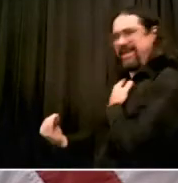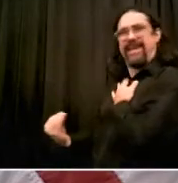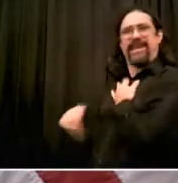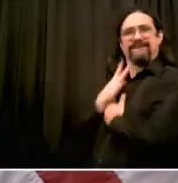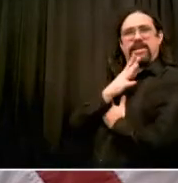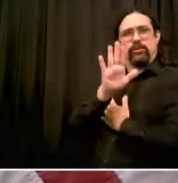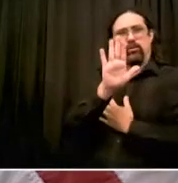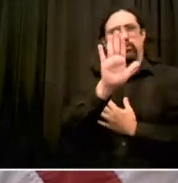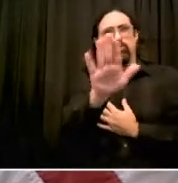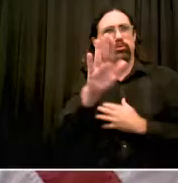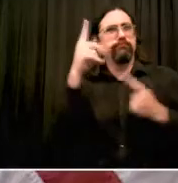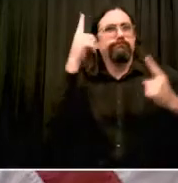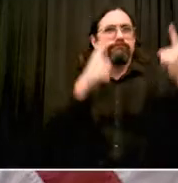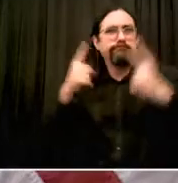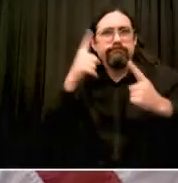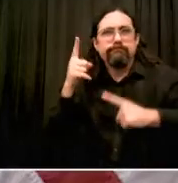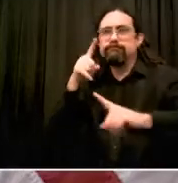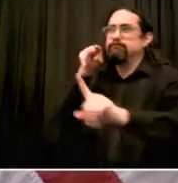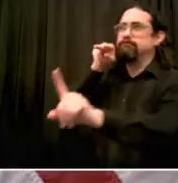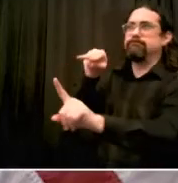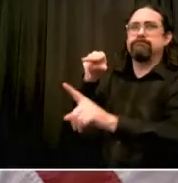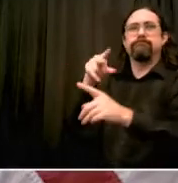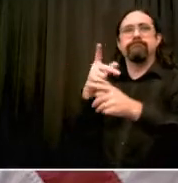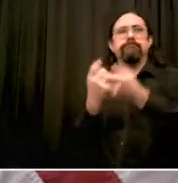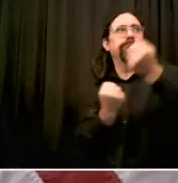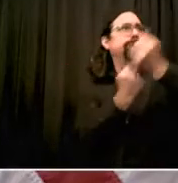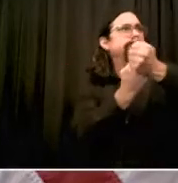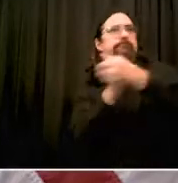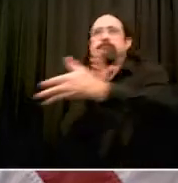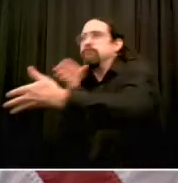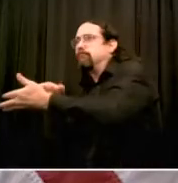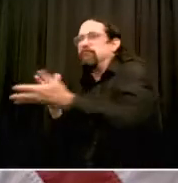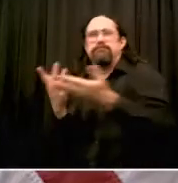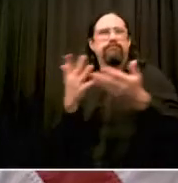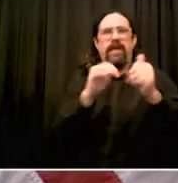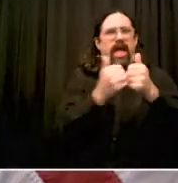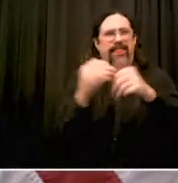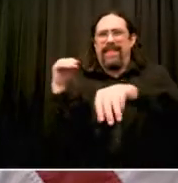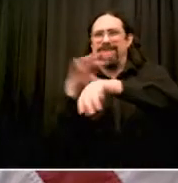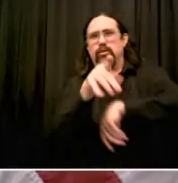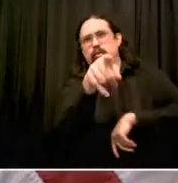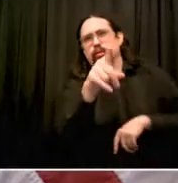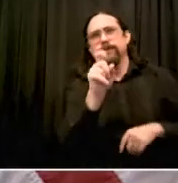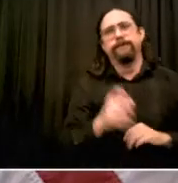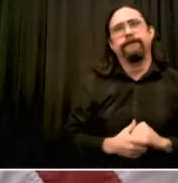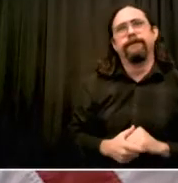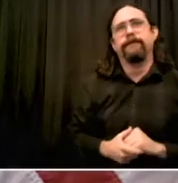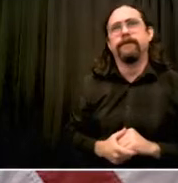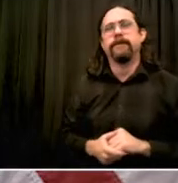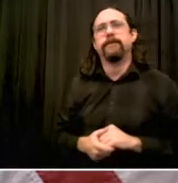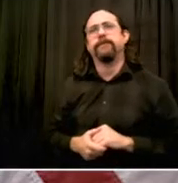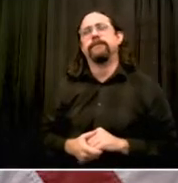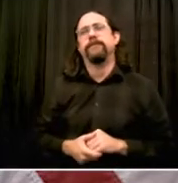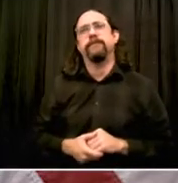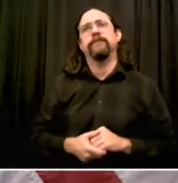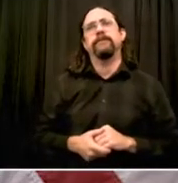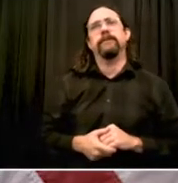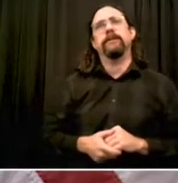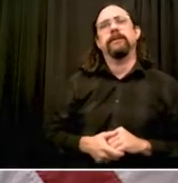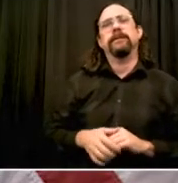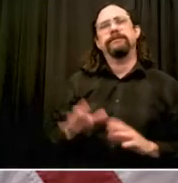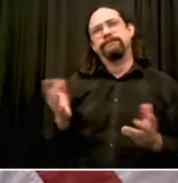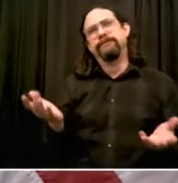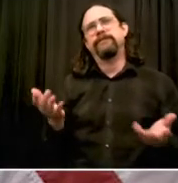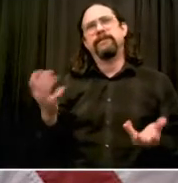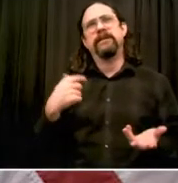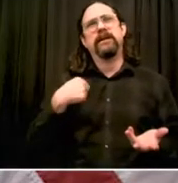honest question. Look, I don't think we're in a political moment. Honestly, I think we are in a crisis that